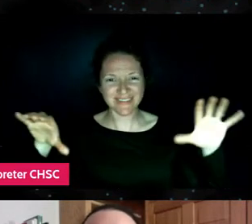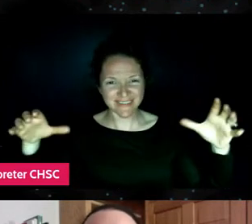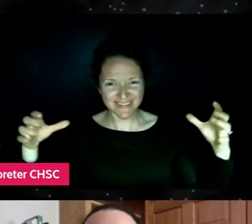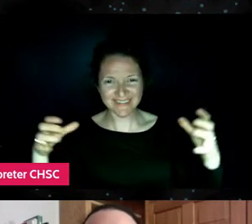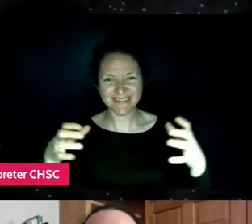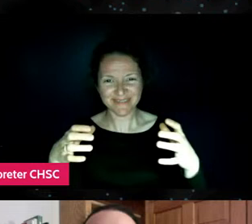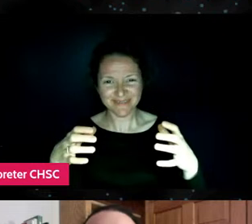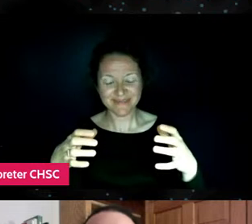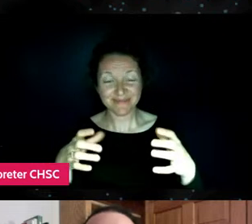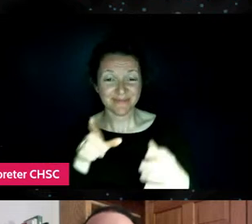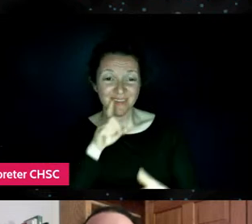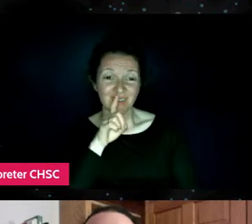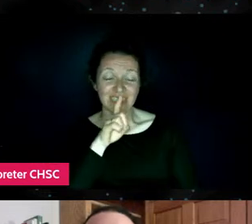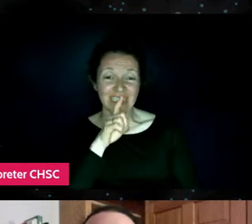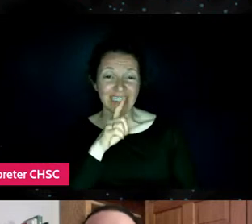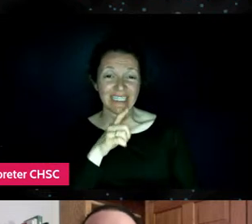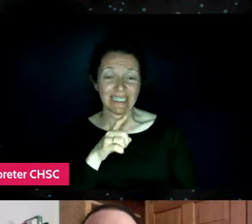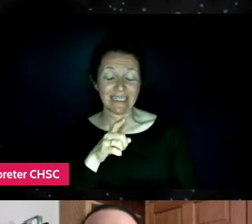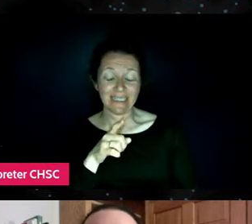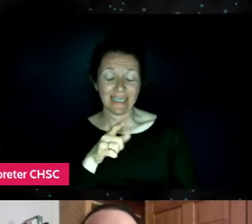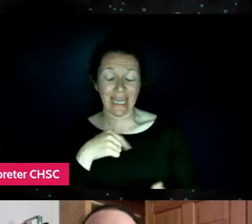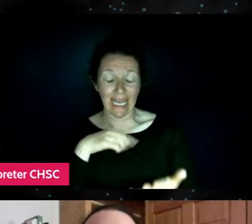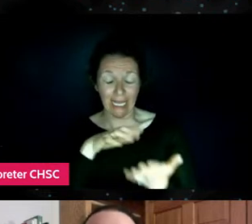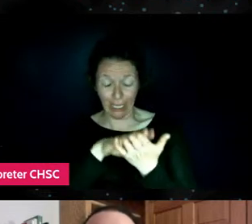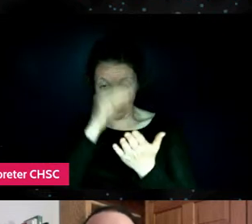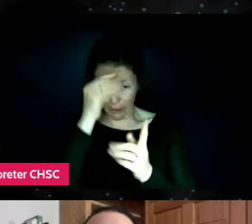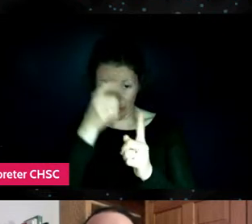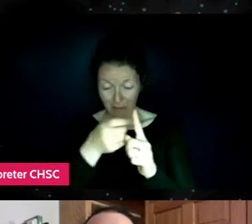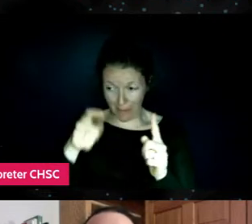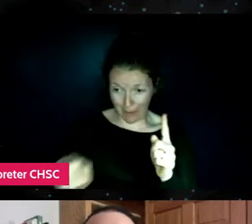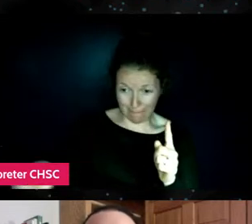things really that I learned from them